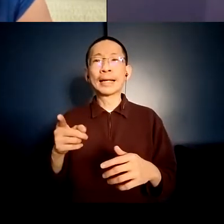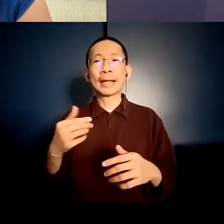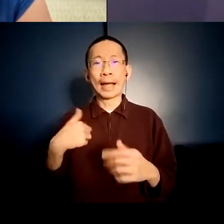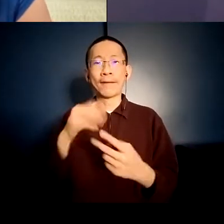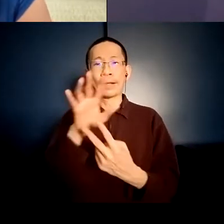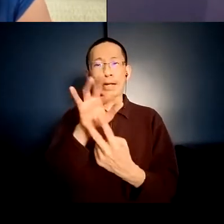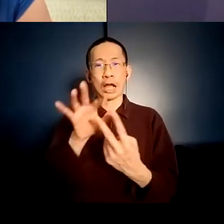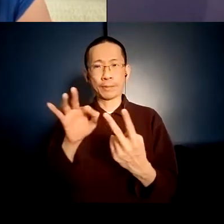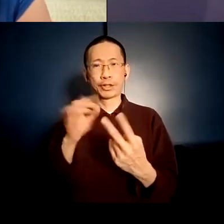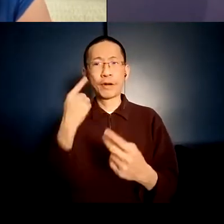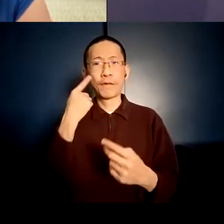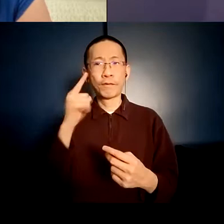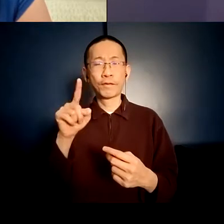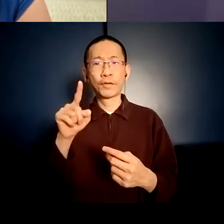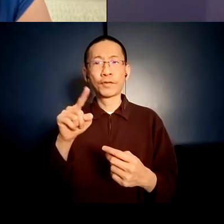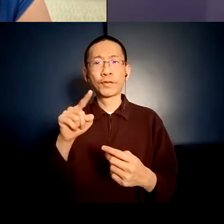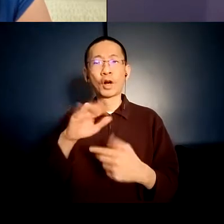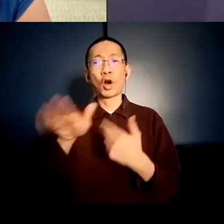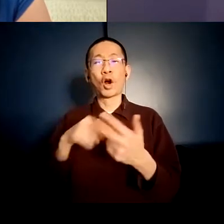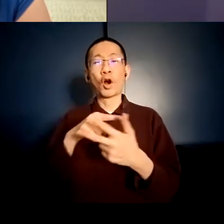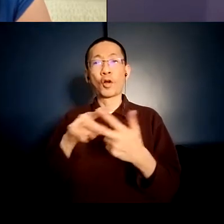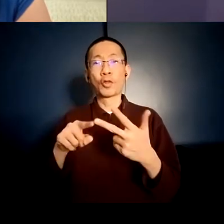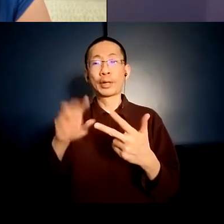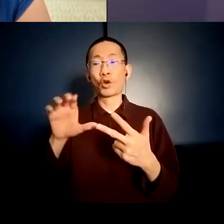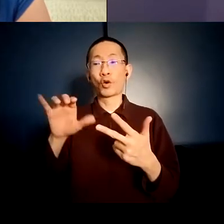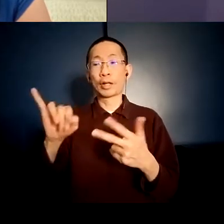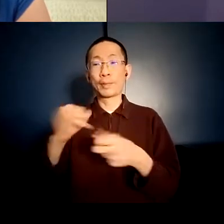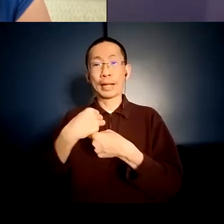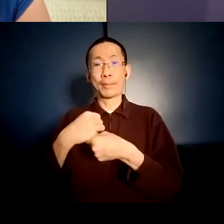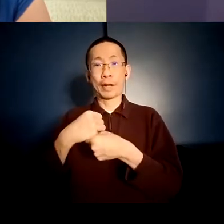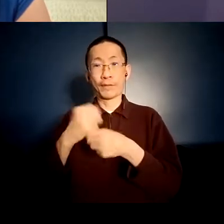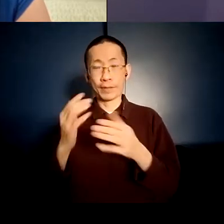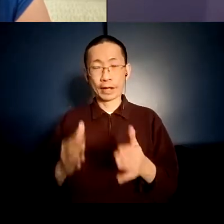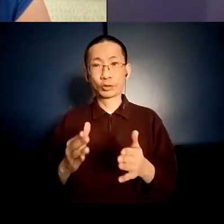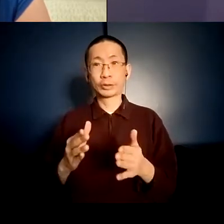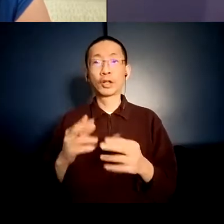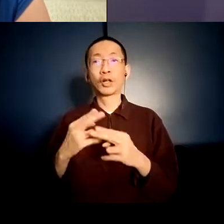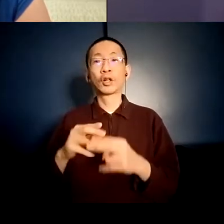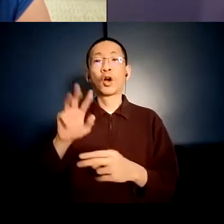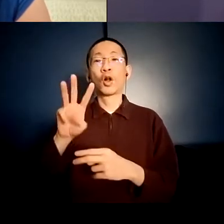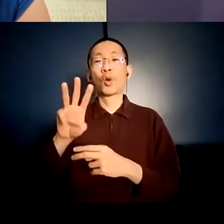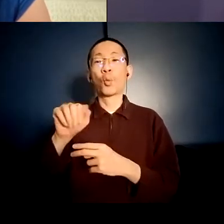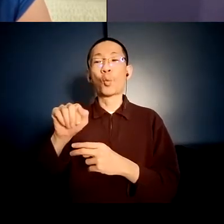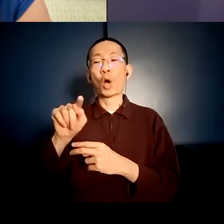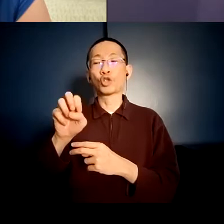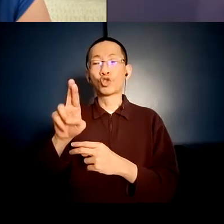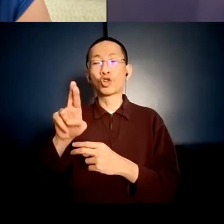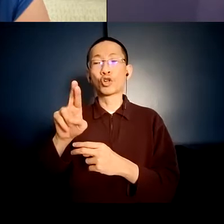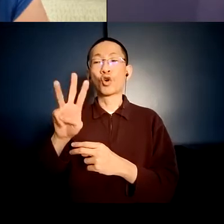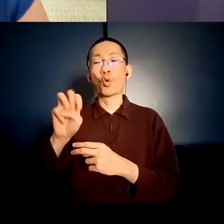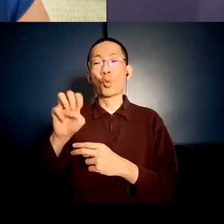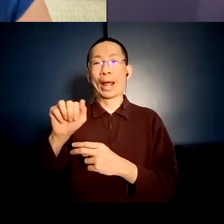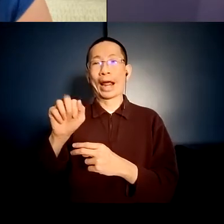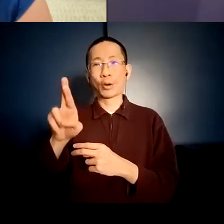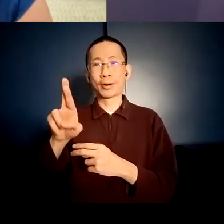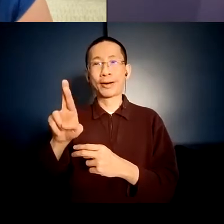option for all three of the cochlear implant manufacturers called waterware. It's essentially